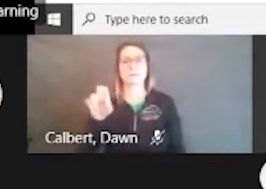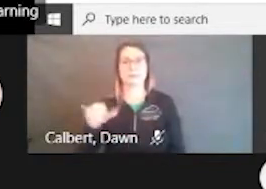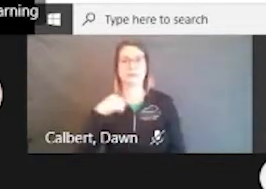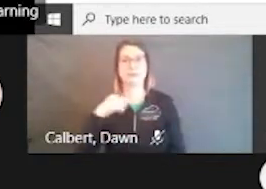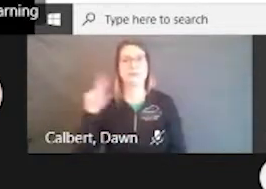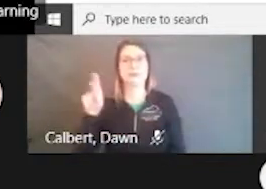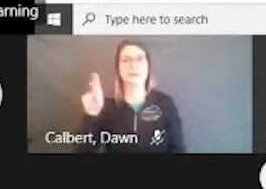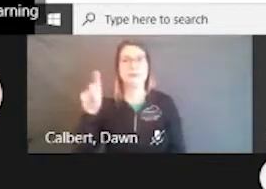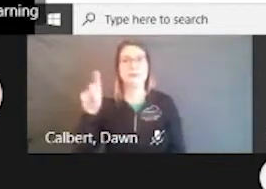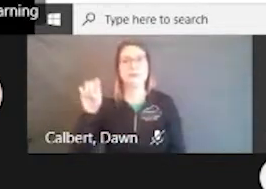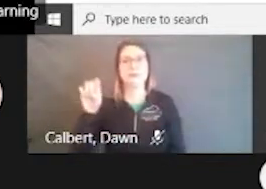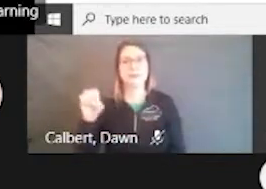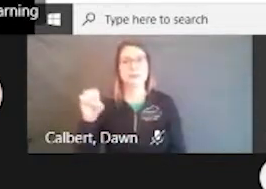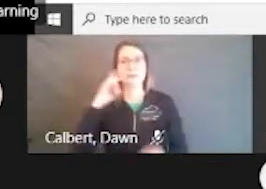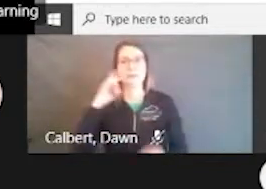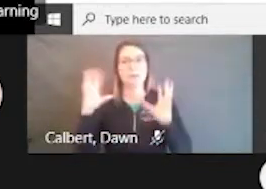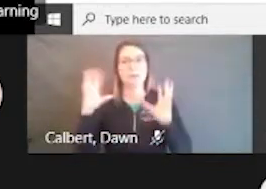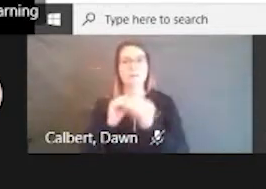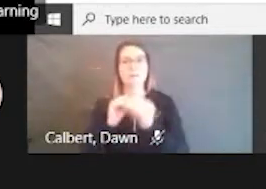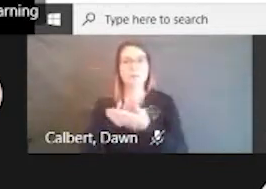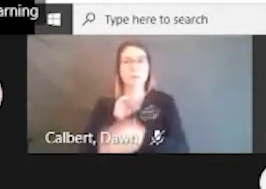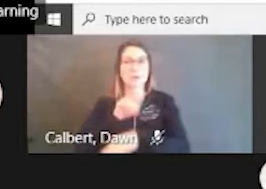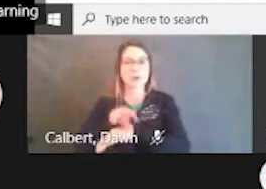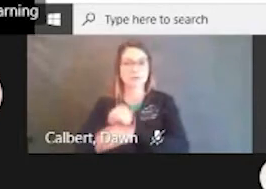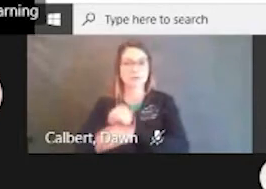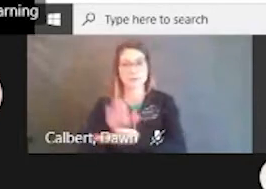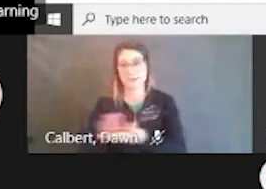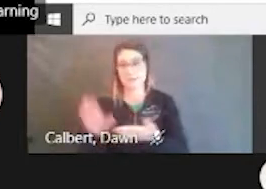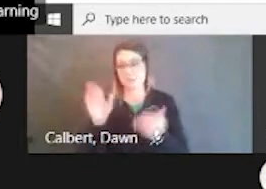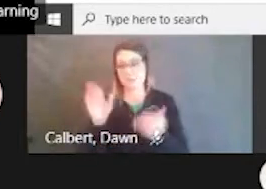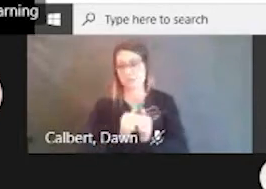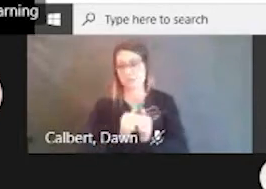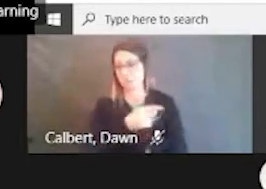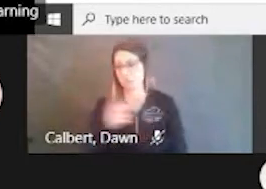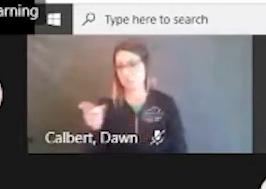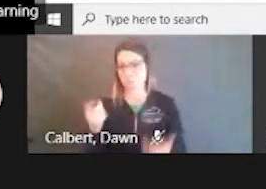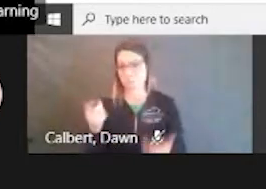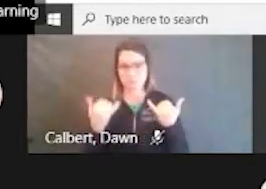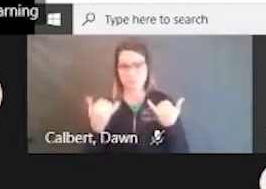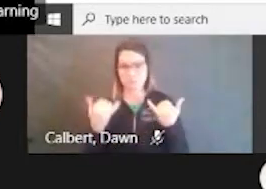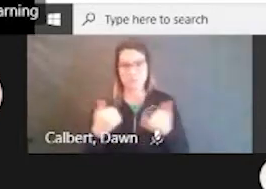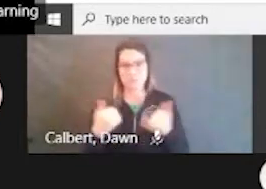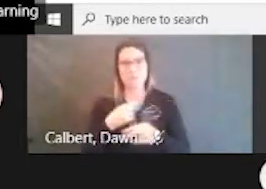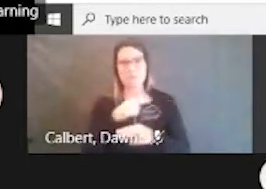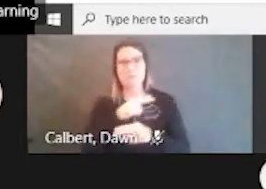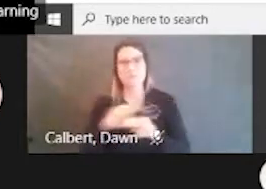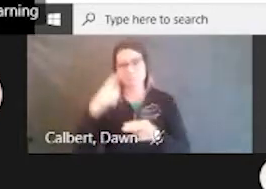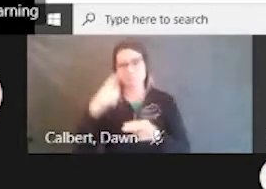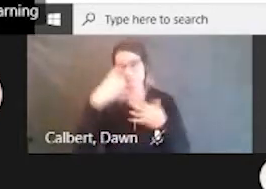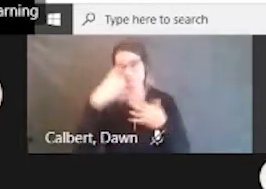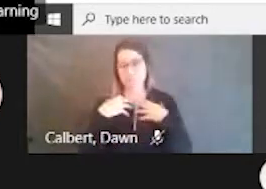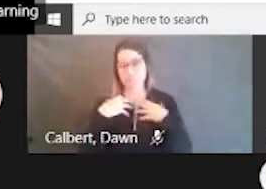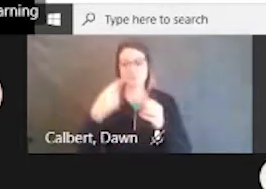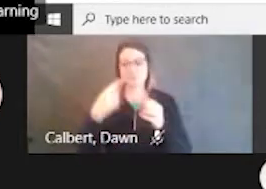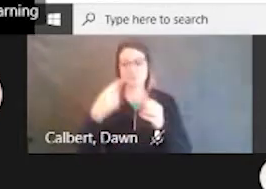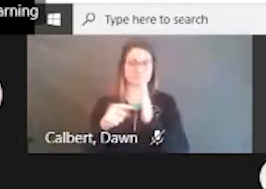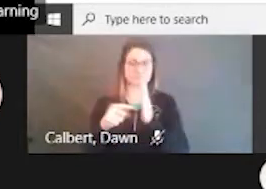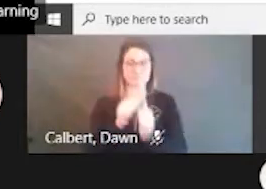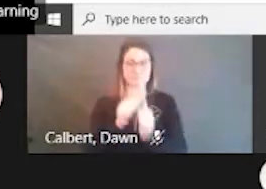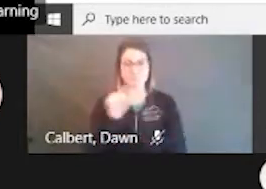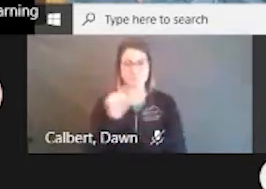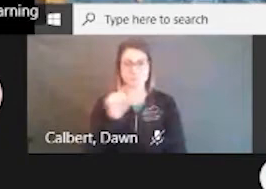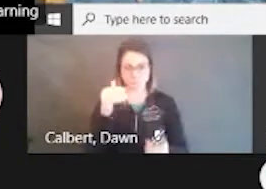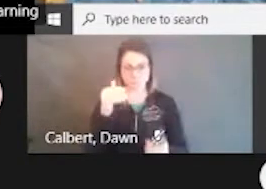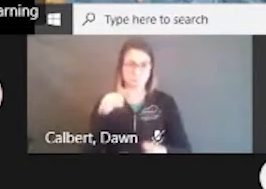for Comprehensive School Counseling. Students, it's nice to be with you again. So we're going to just do a quick mental health check-in. So if you go to that